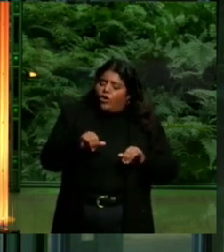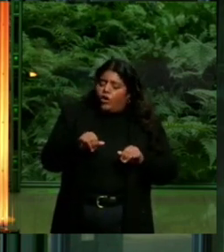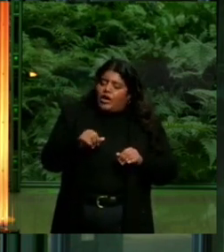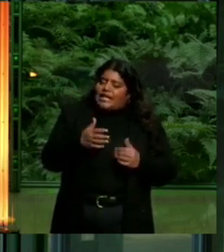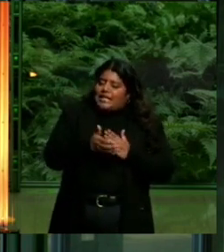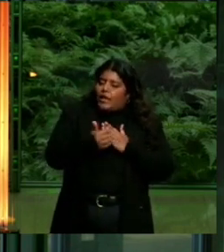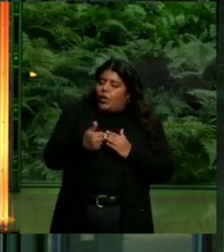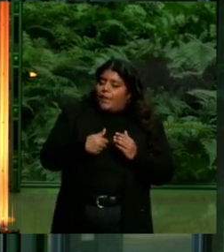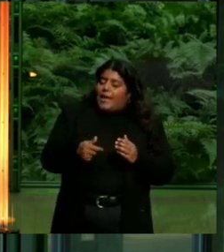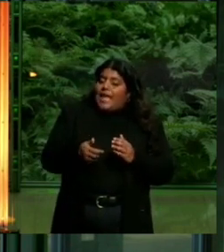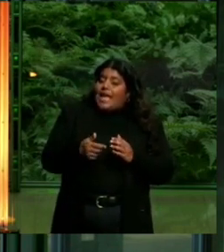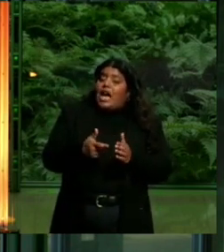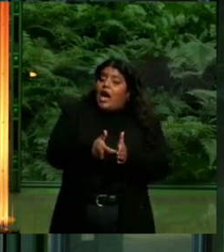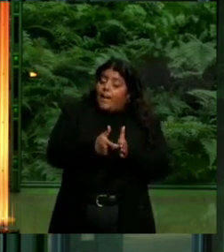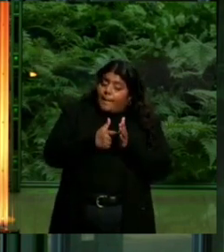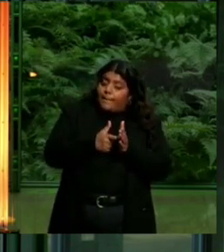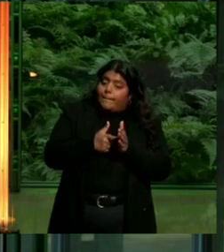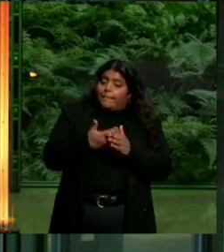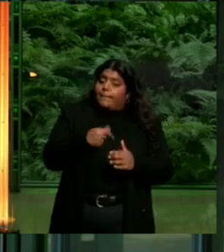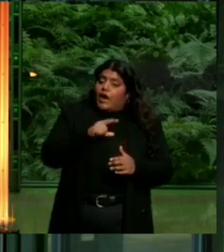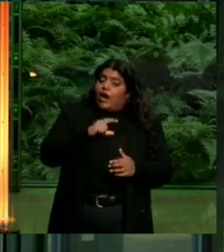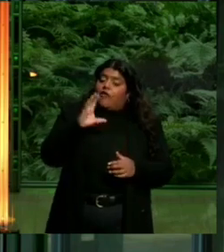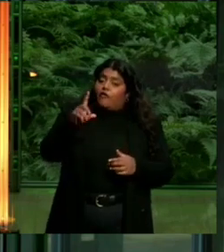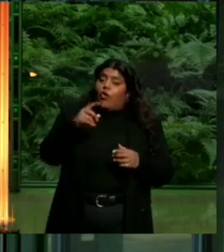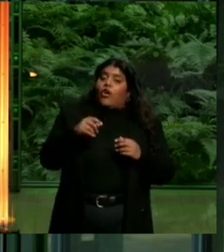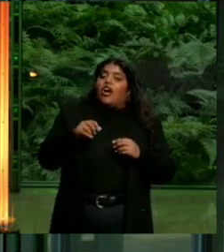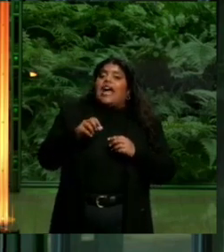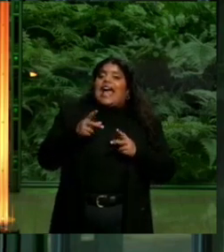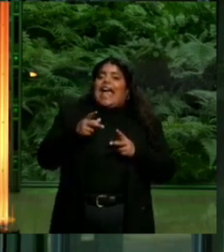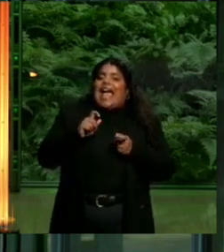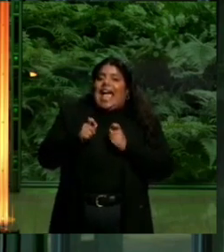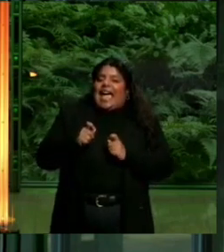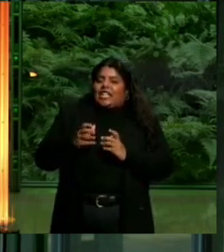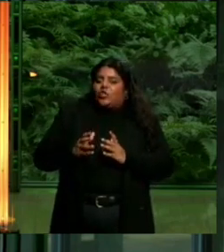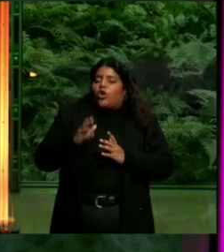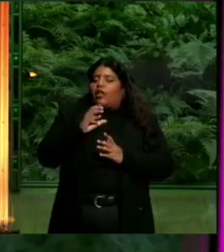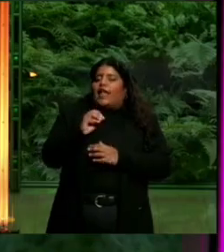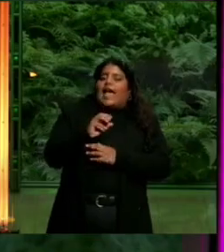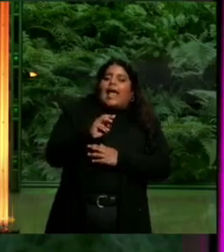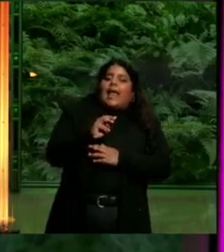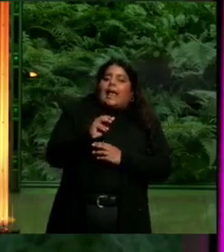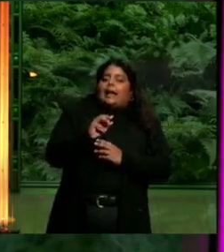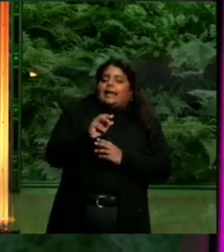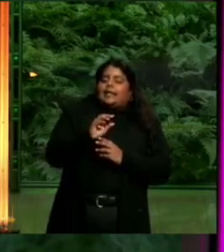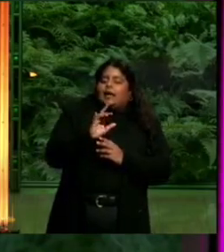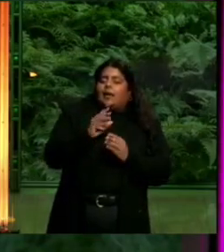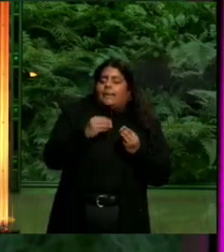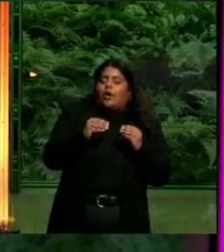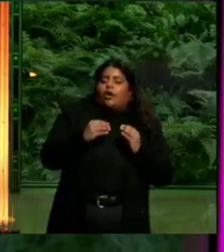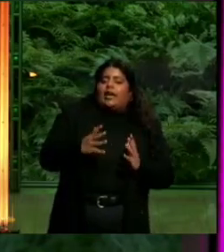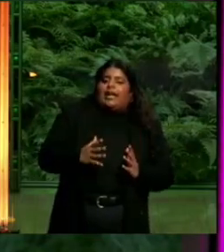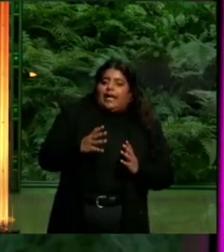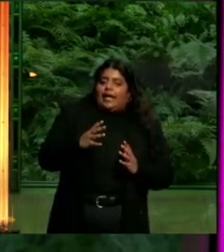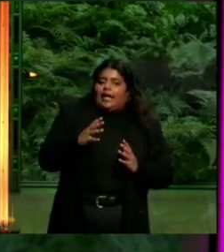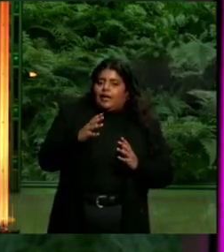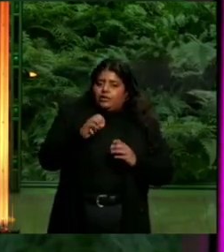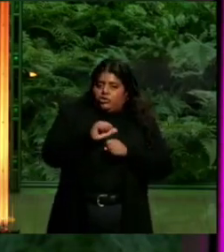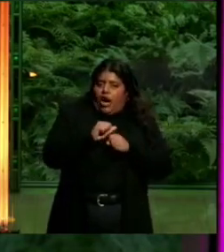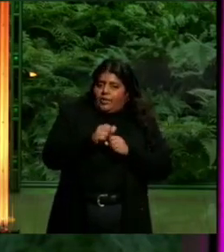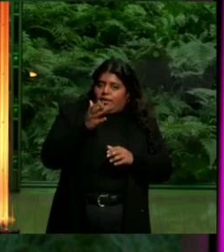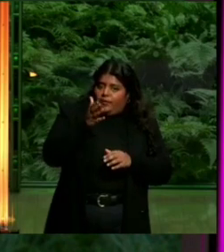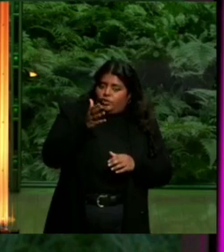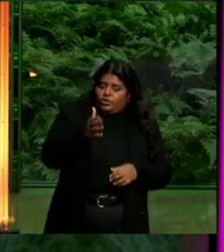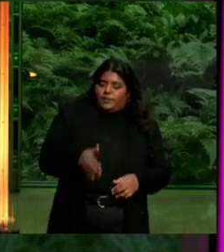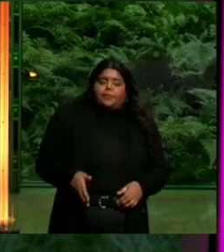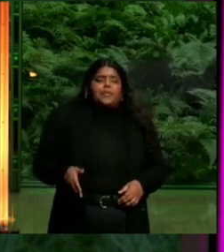for members of editorial and marketing departments in the future? It reminds me a lot of when Google came around. So